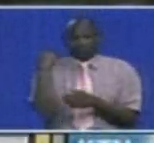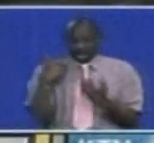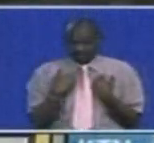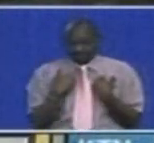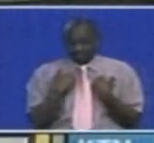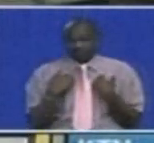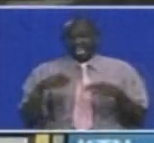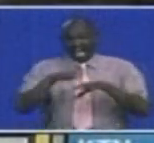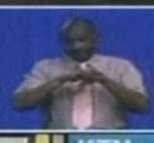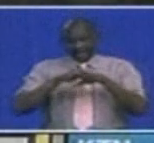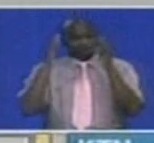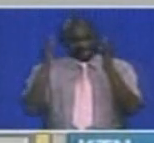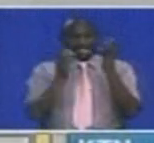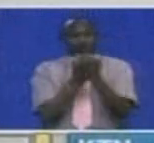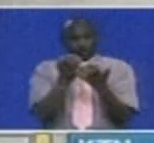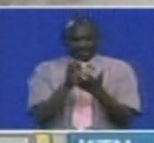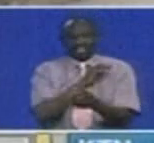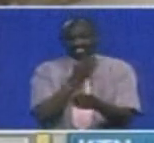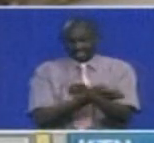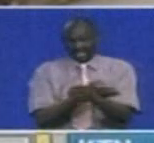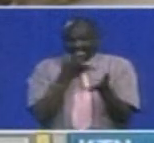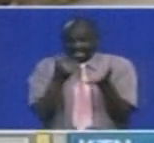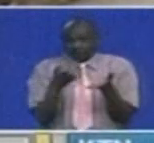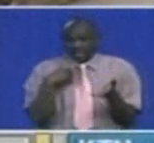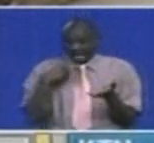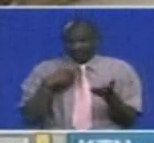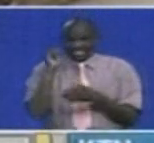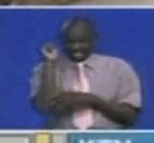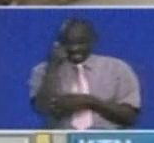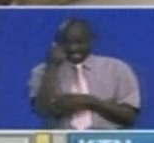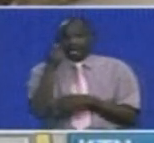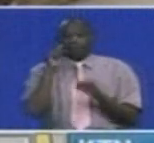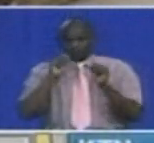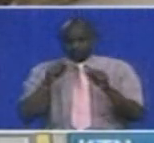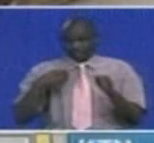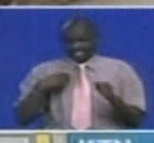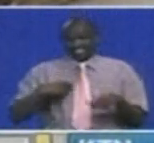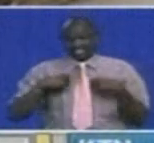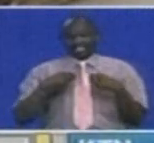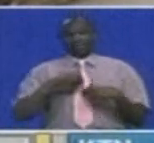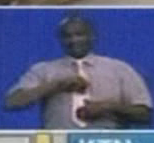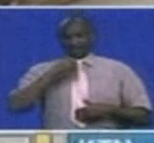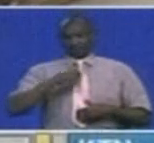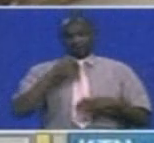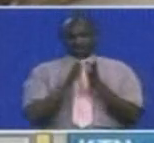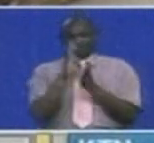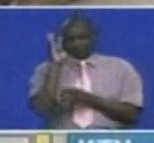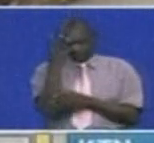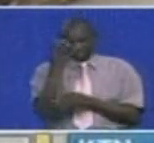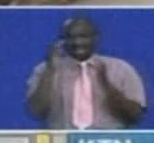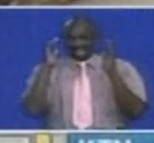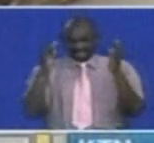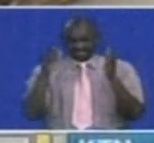it Africa's biggest economy. And the new figures will see Kenya sit prestigiously as Africa's fourth largest economy